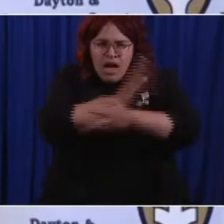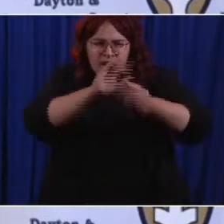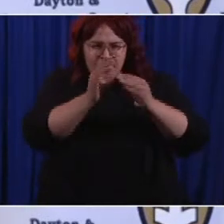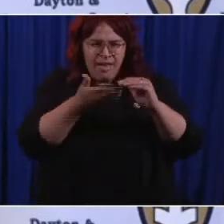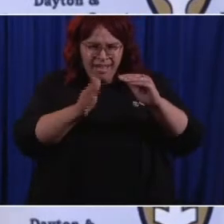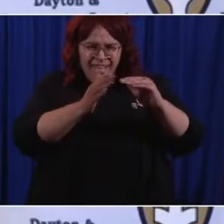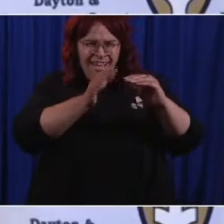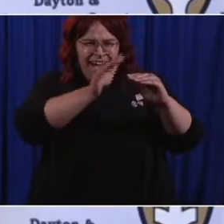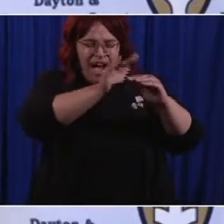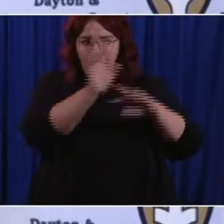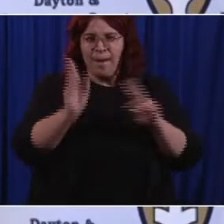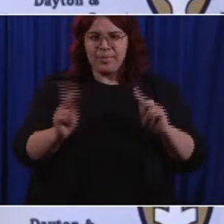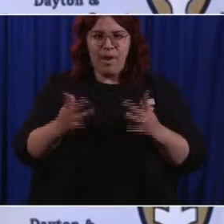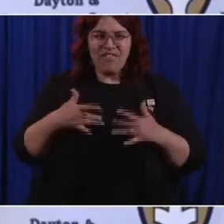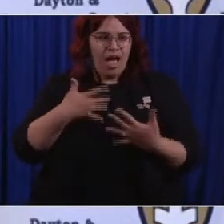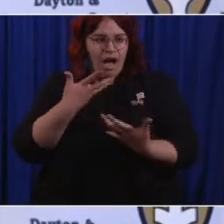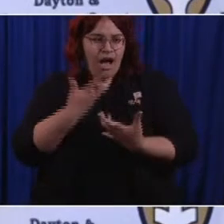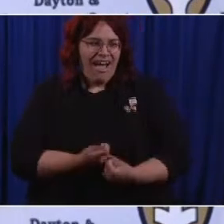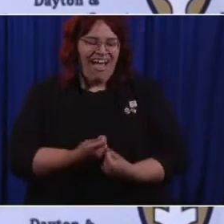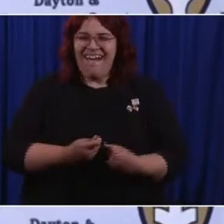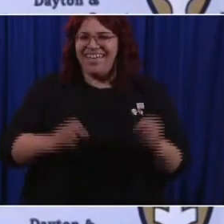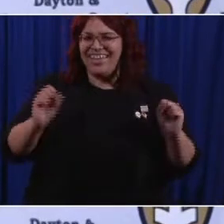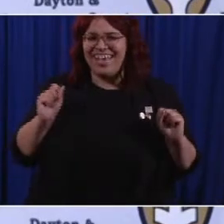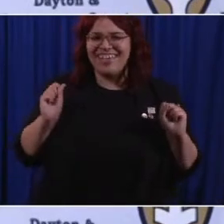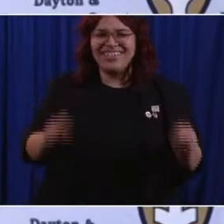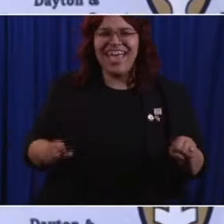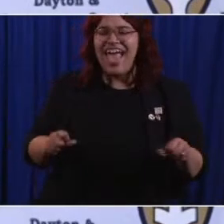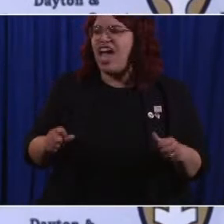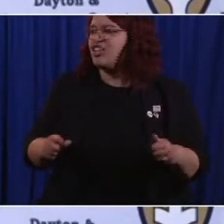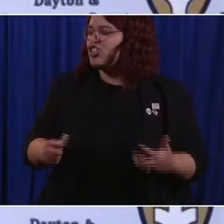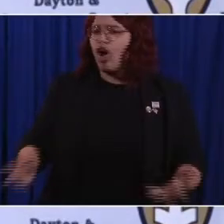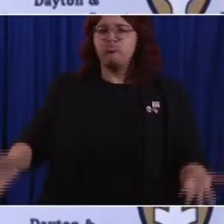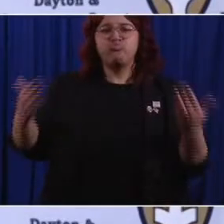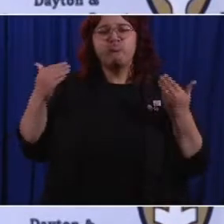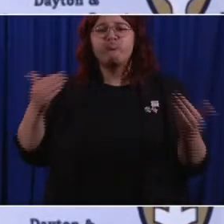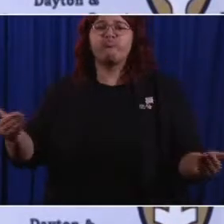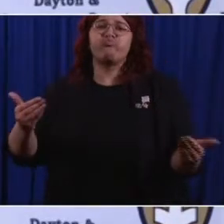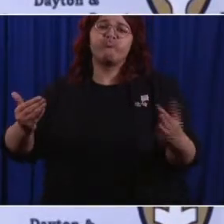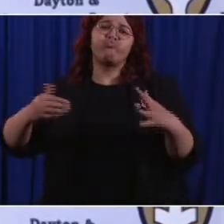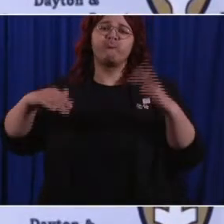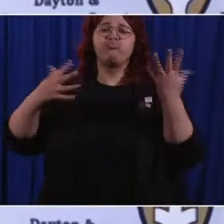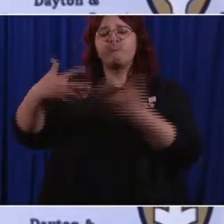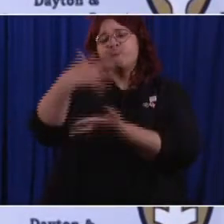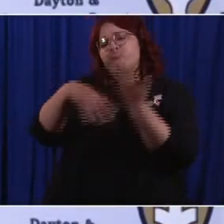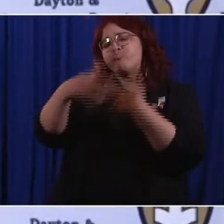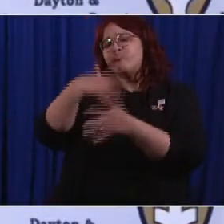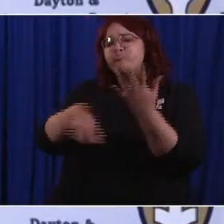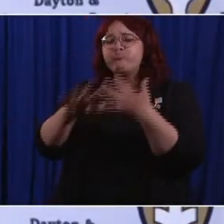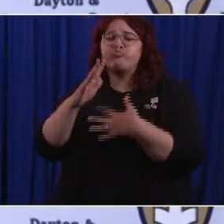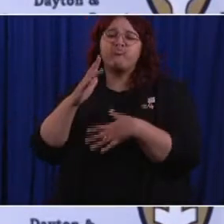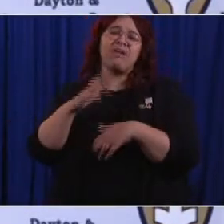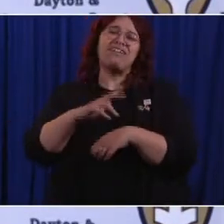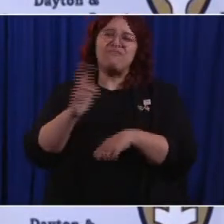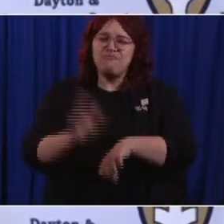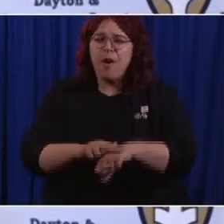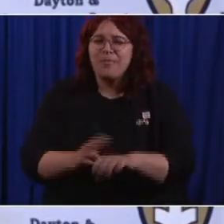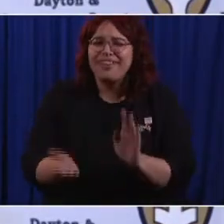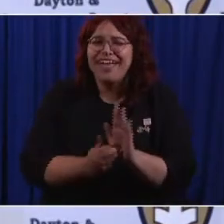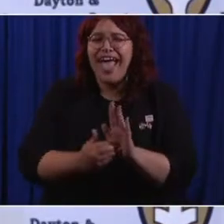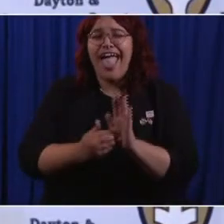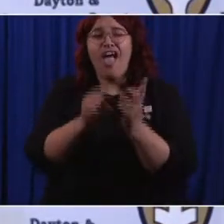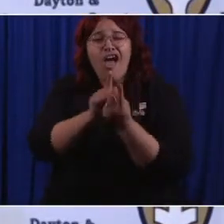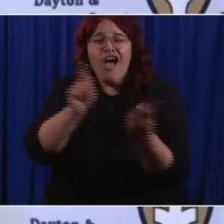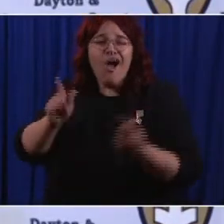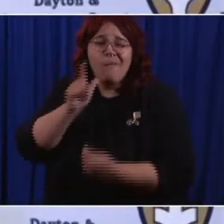fully vaxxed now, so I'm going to go back to normal, no longer distancing all that much. We have seen that at the